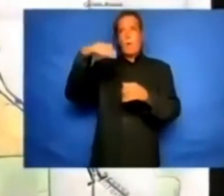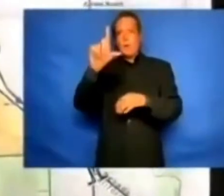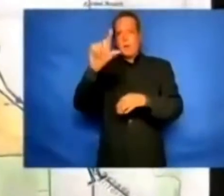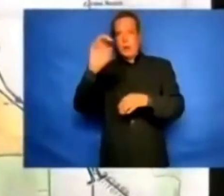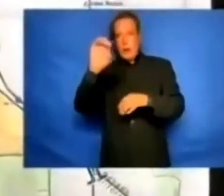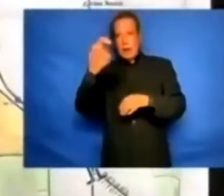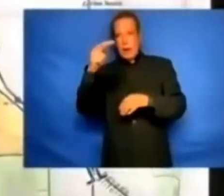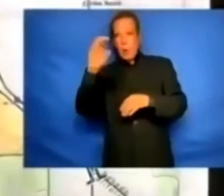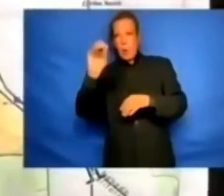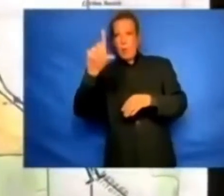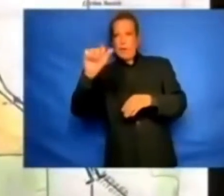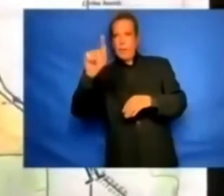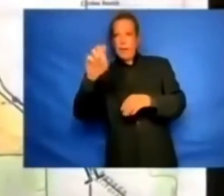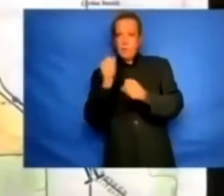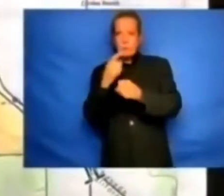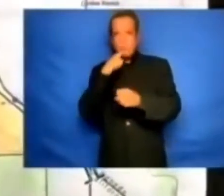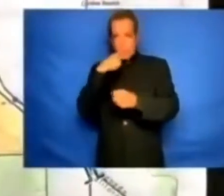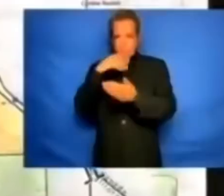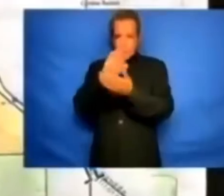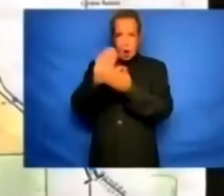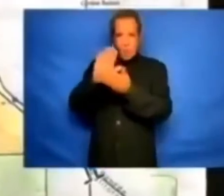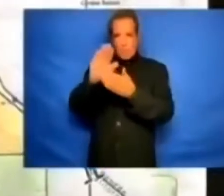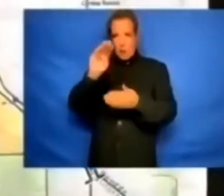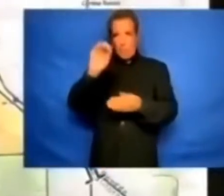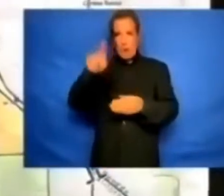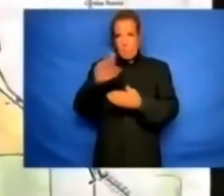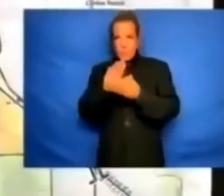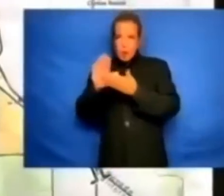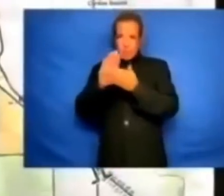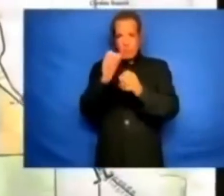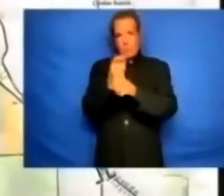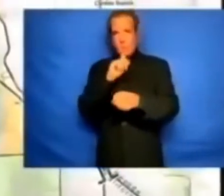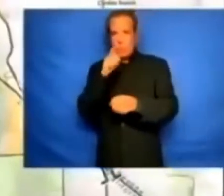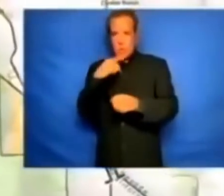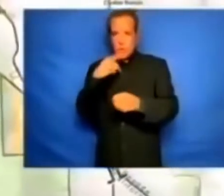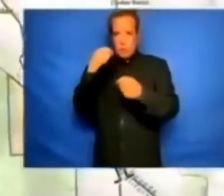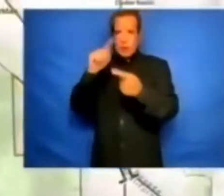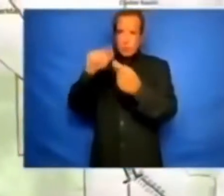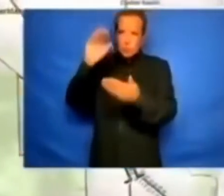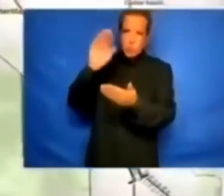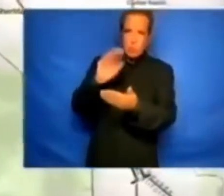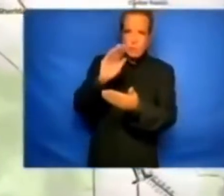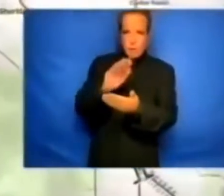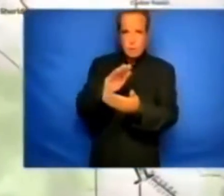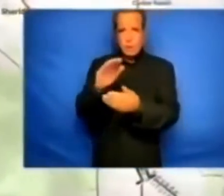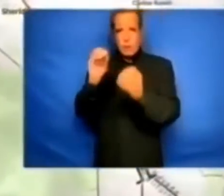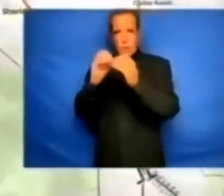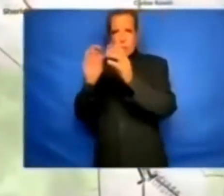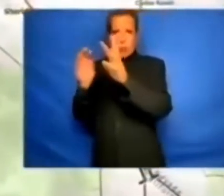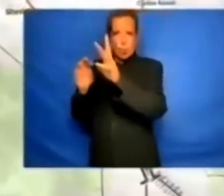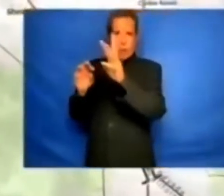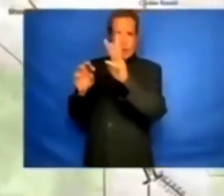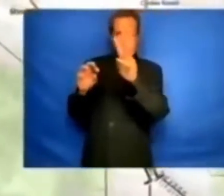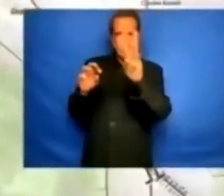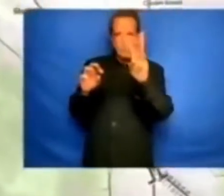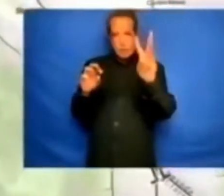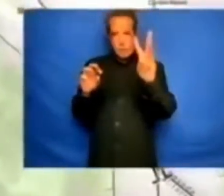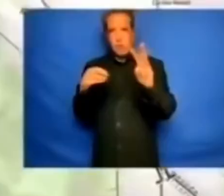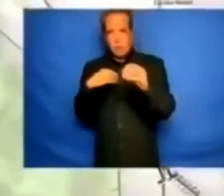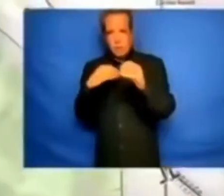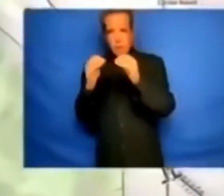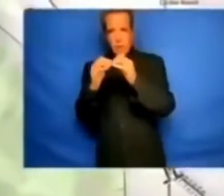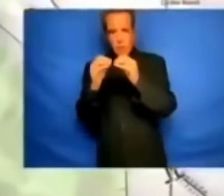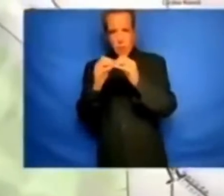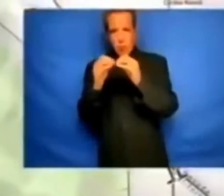have approximately 50 feet mopped up now. We're trying to increase the depth on that. As we move west of Echo Lakes, we have multiple crews